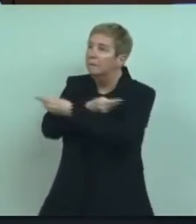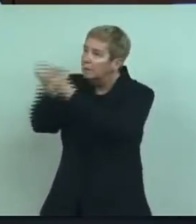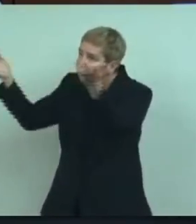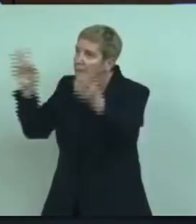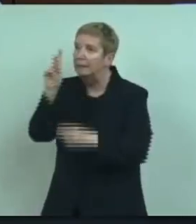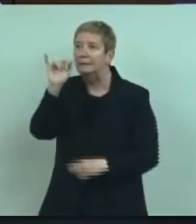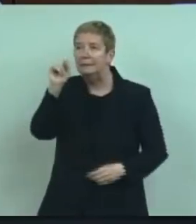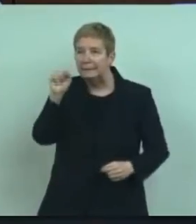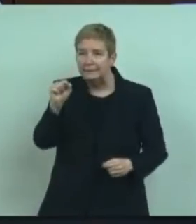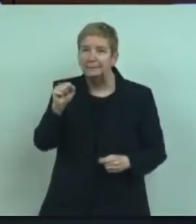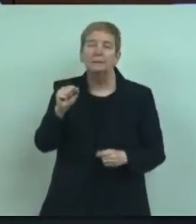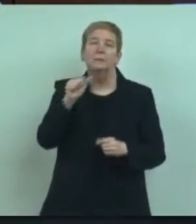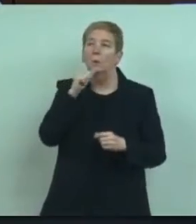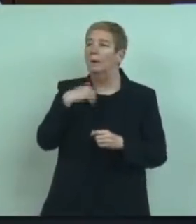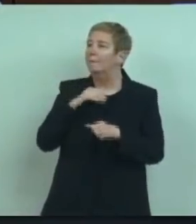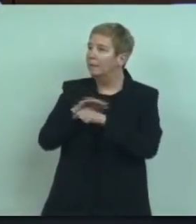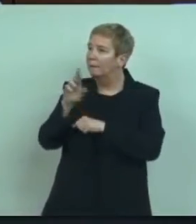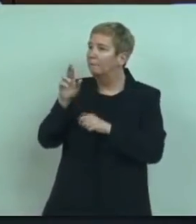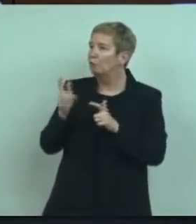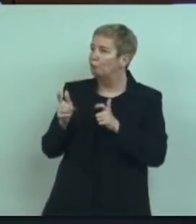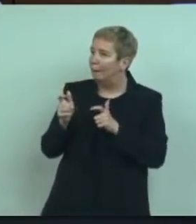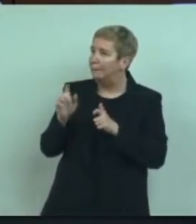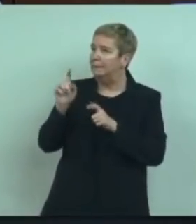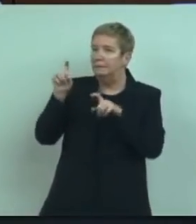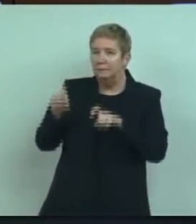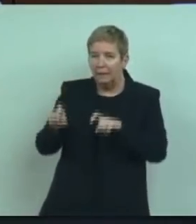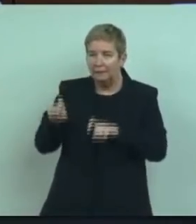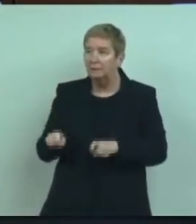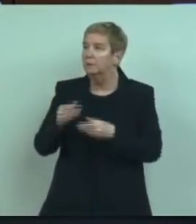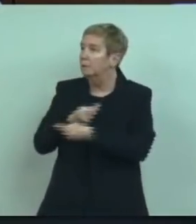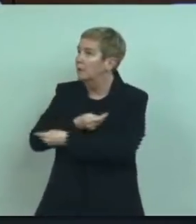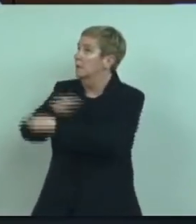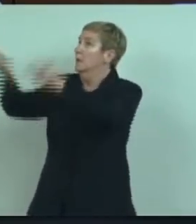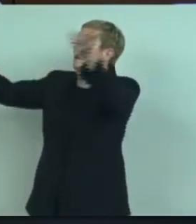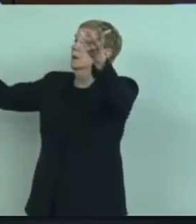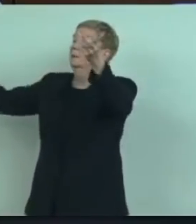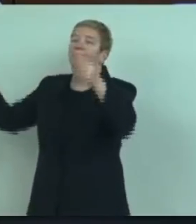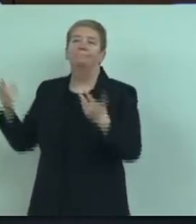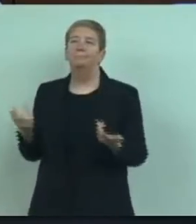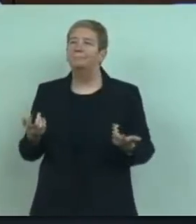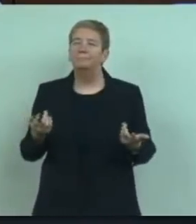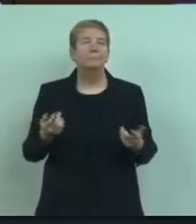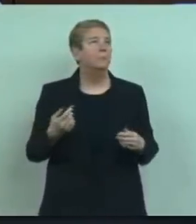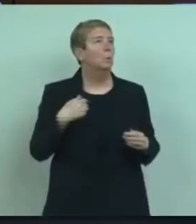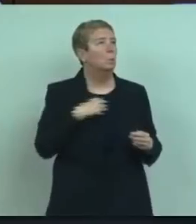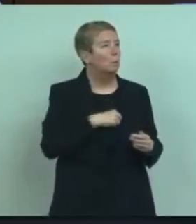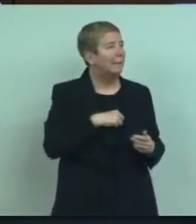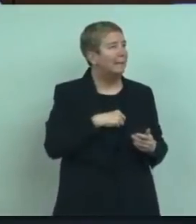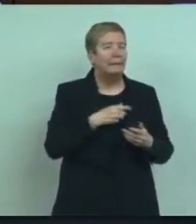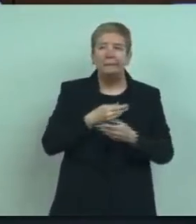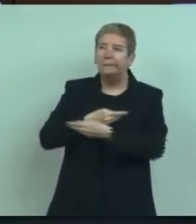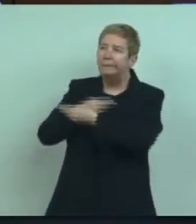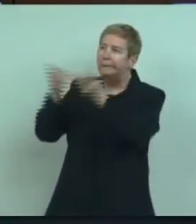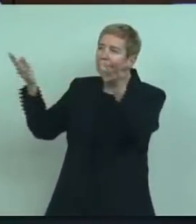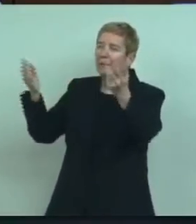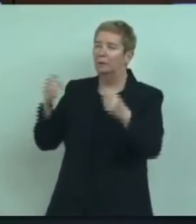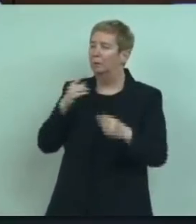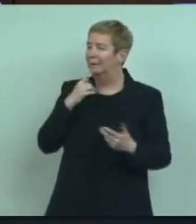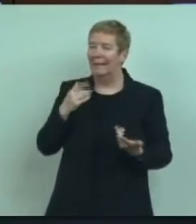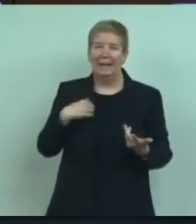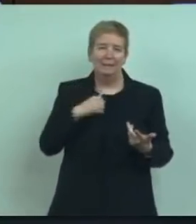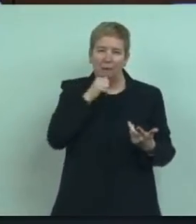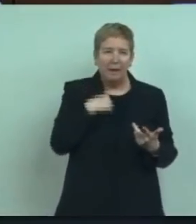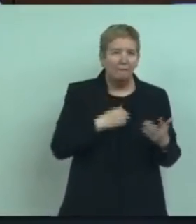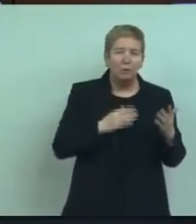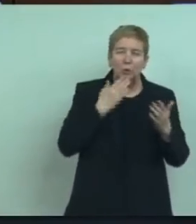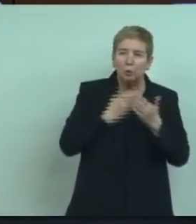kits and doing rapid testing and deploying that effort. They did it in such a poor strategic